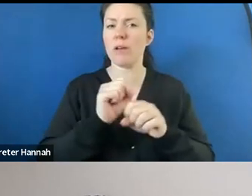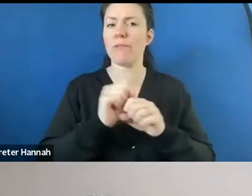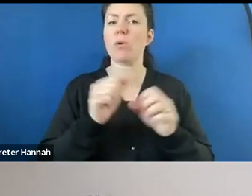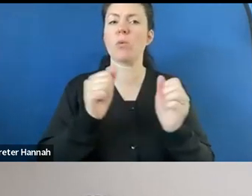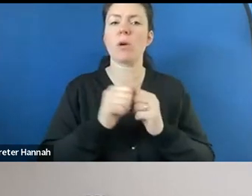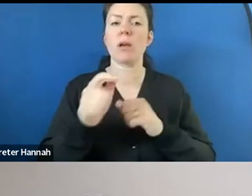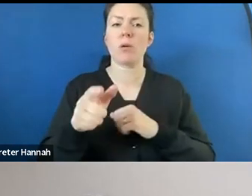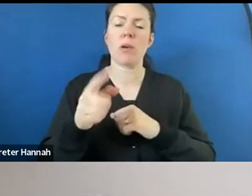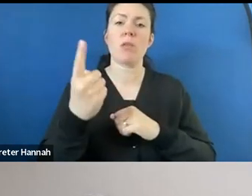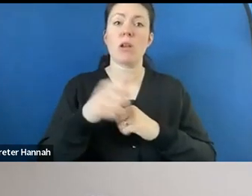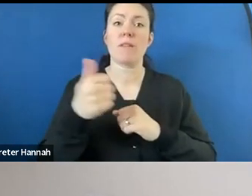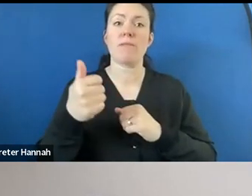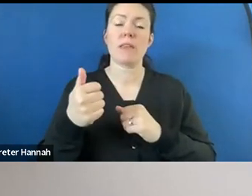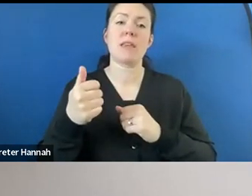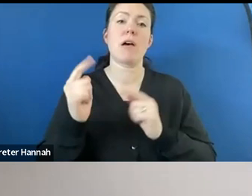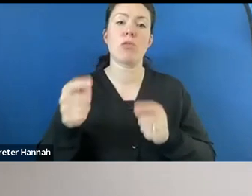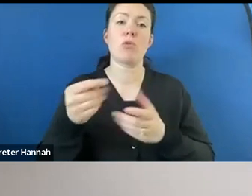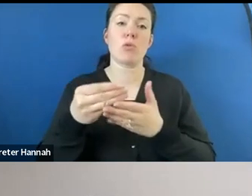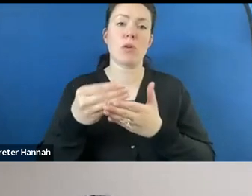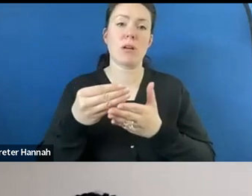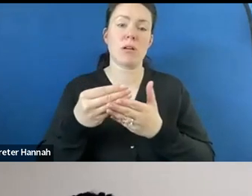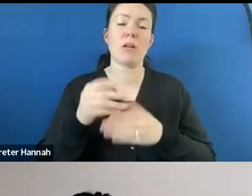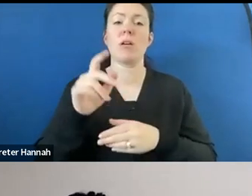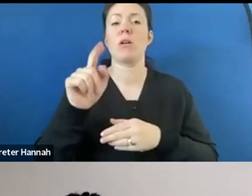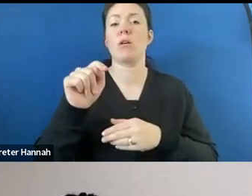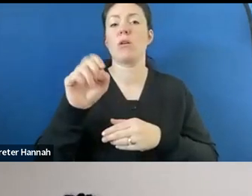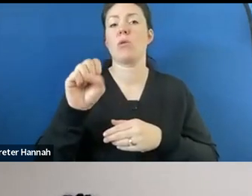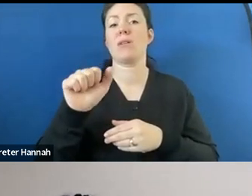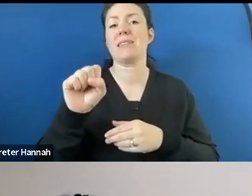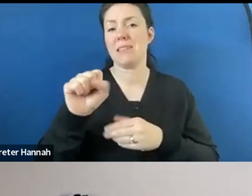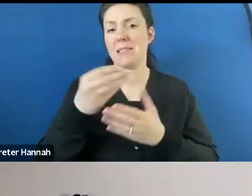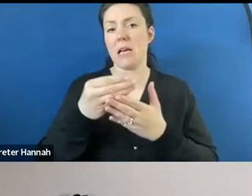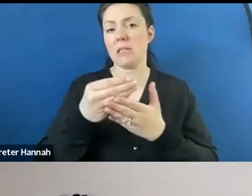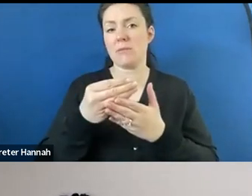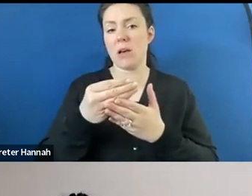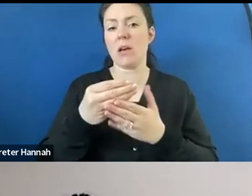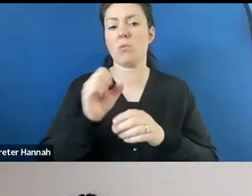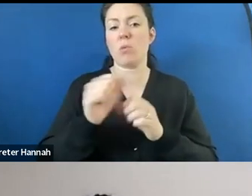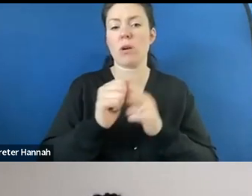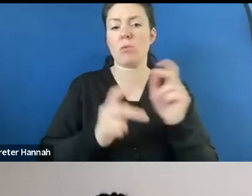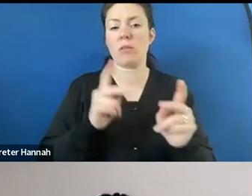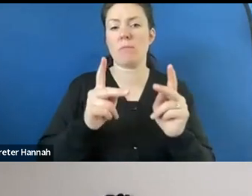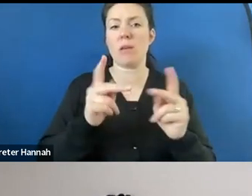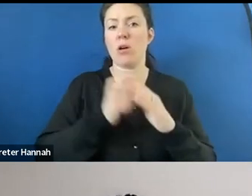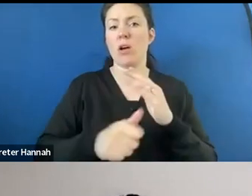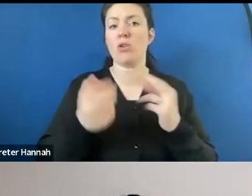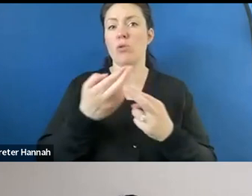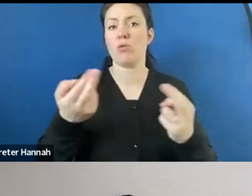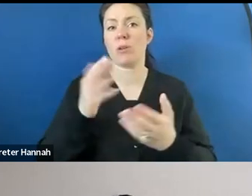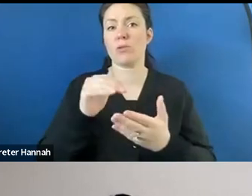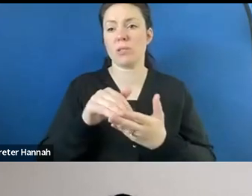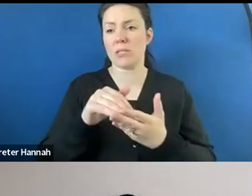under, one of our other grant funds, which is a TSAS fund, worked with folks on policies. And under the Resource Center, we